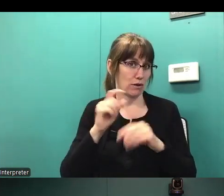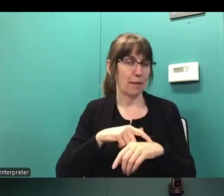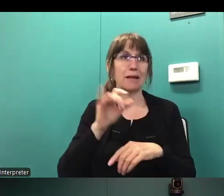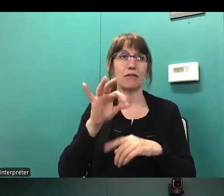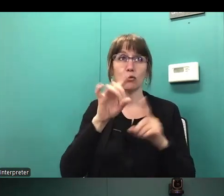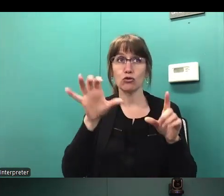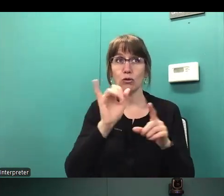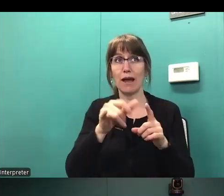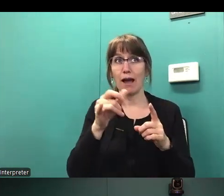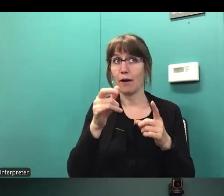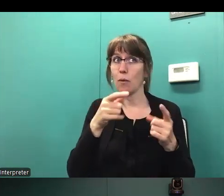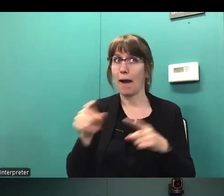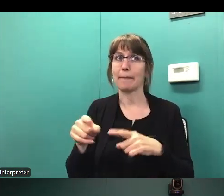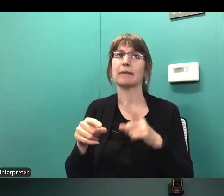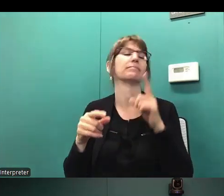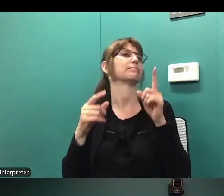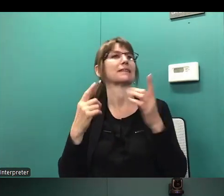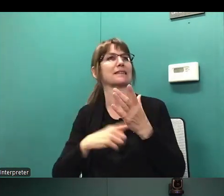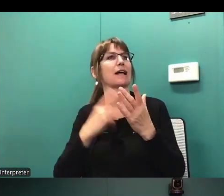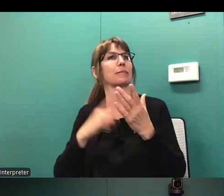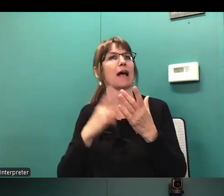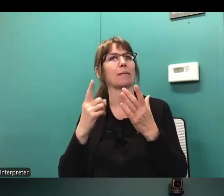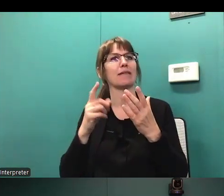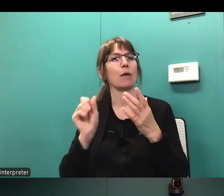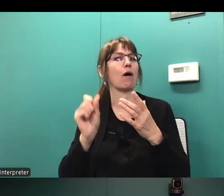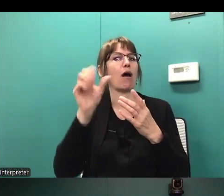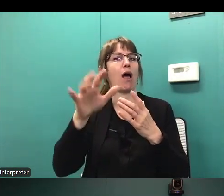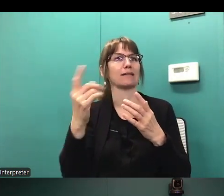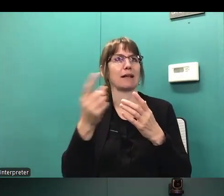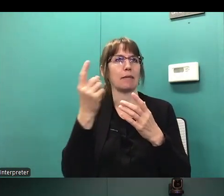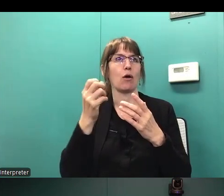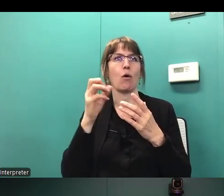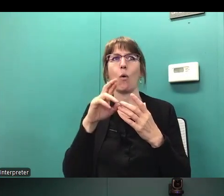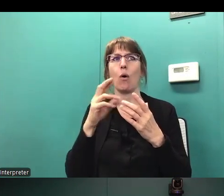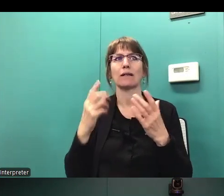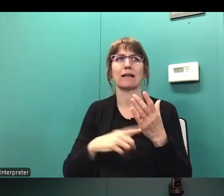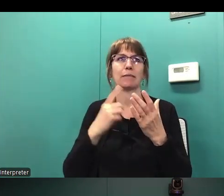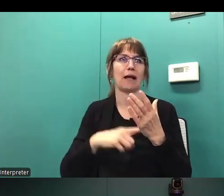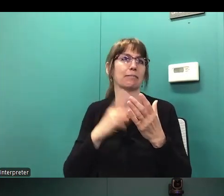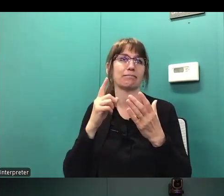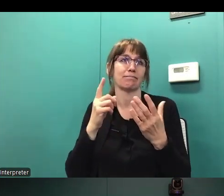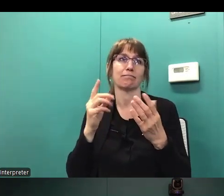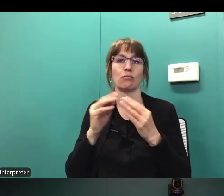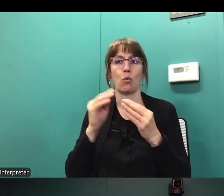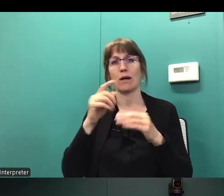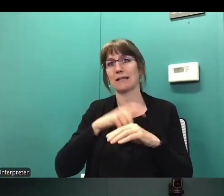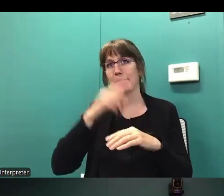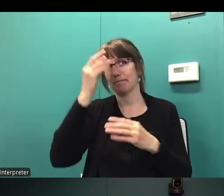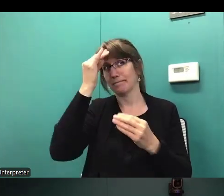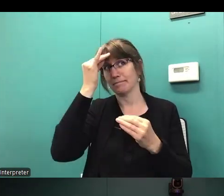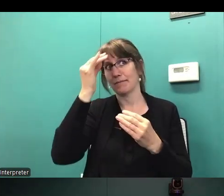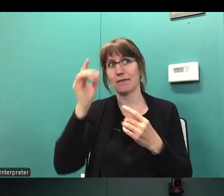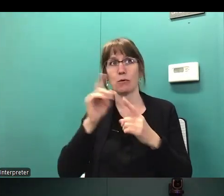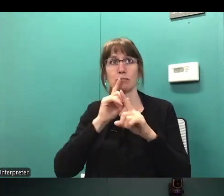when you do that? Sometimes they'll give out something, or they just have a little bit more time to process and they kind of like give you a response